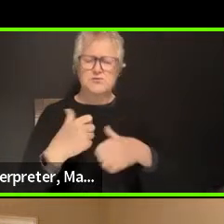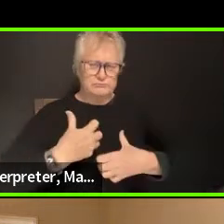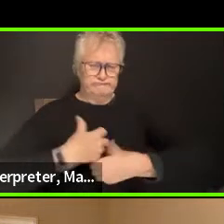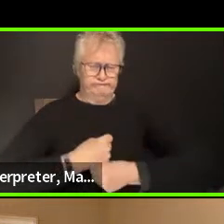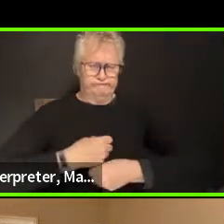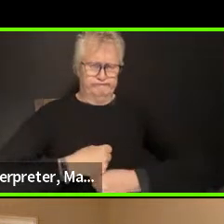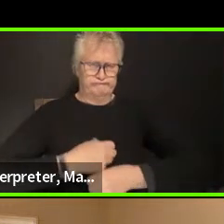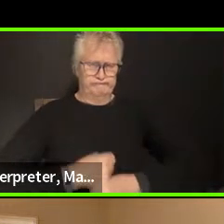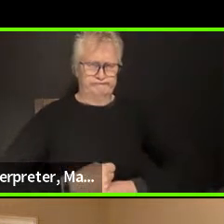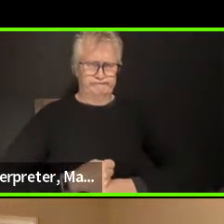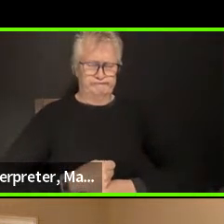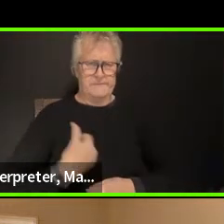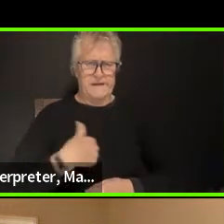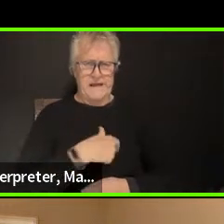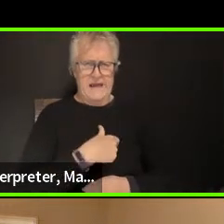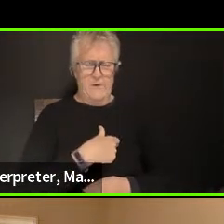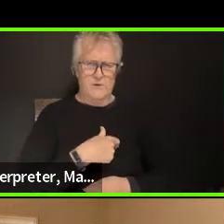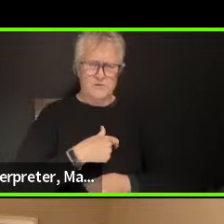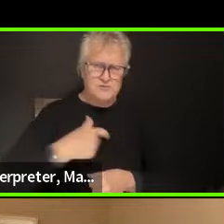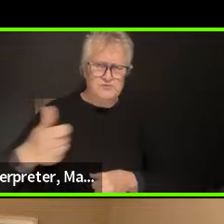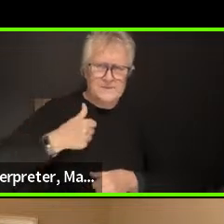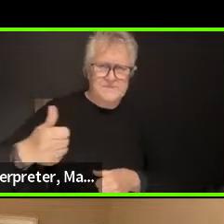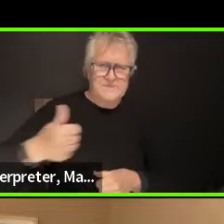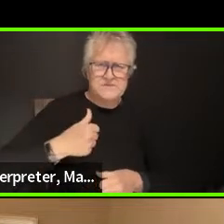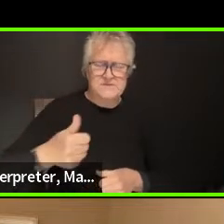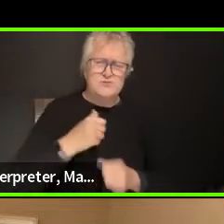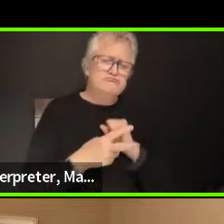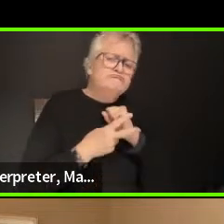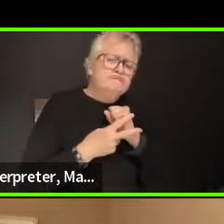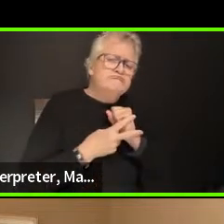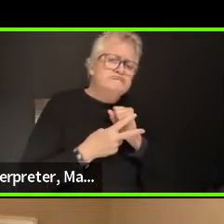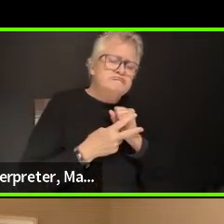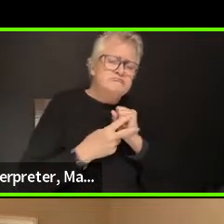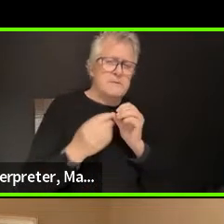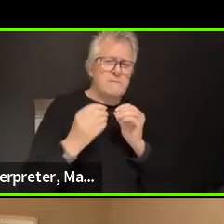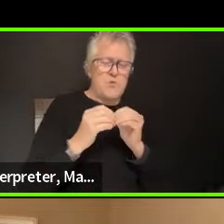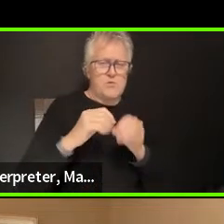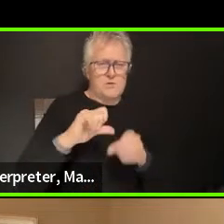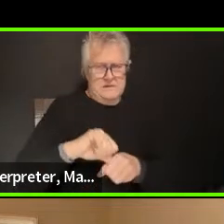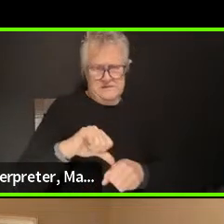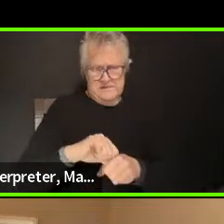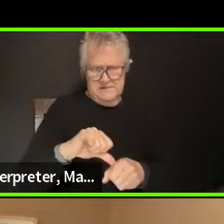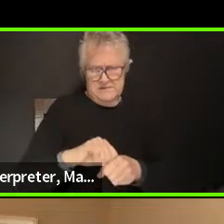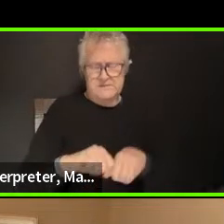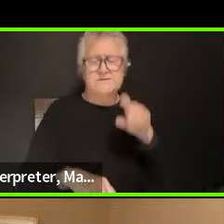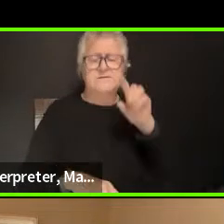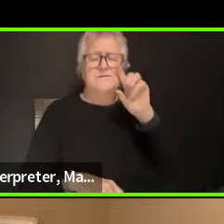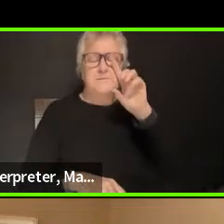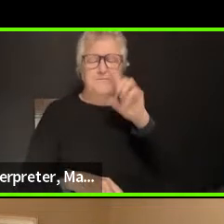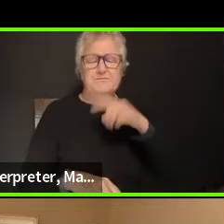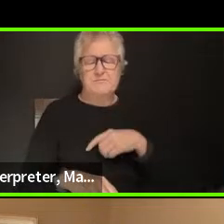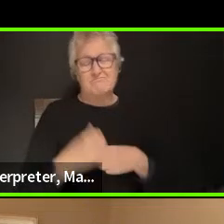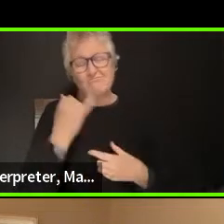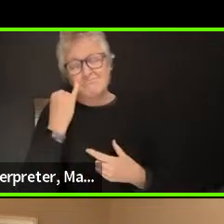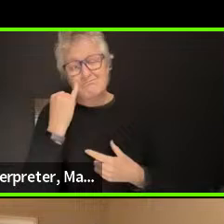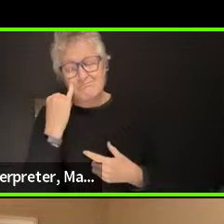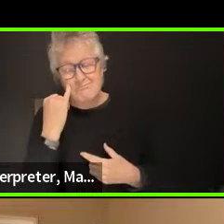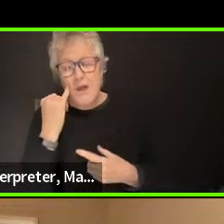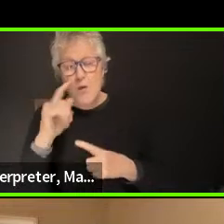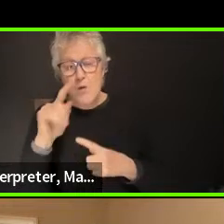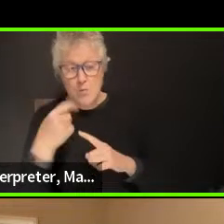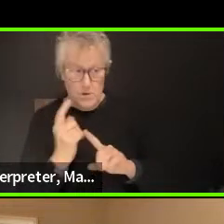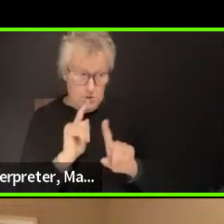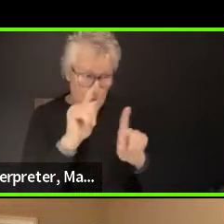just to conserve energy. And when we're at the grocery store, aside